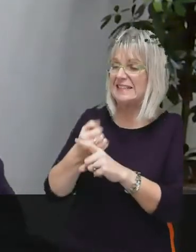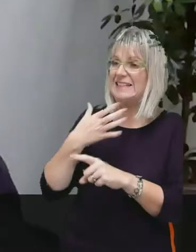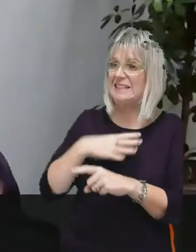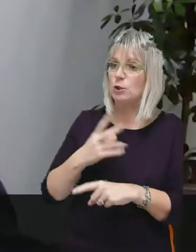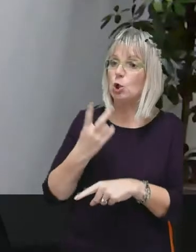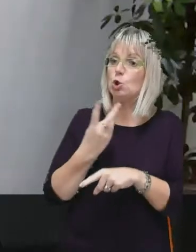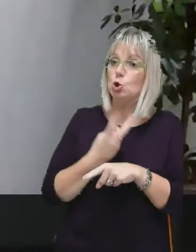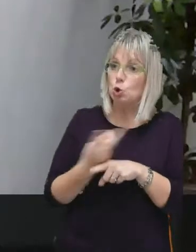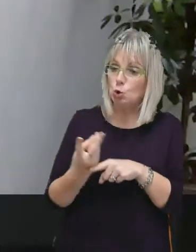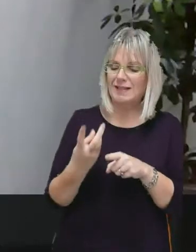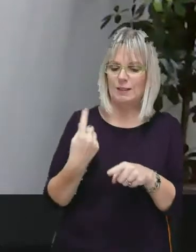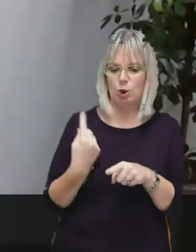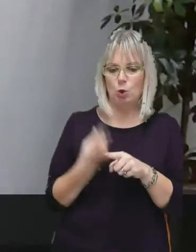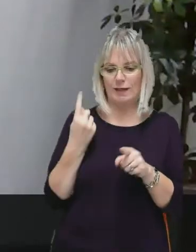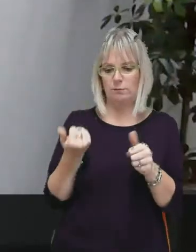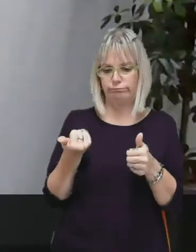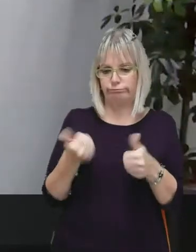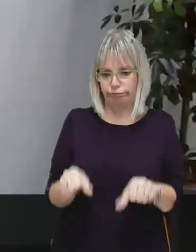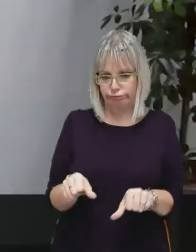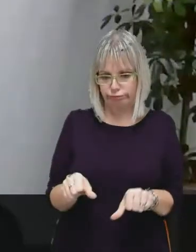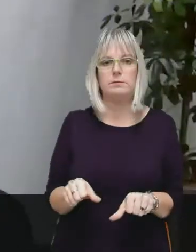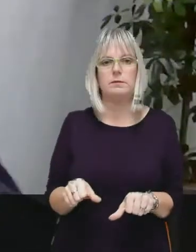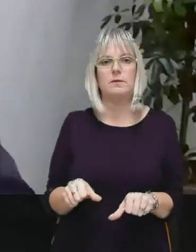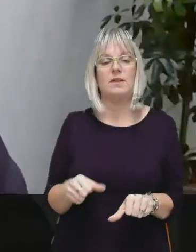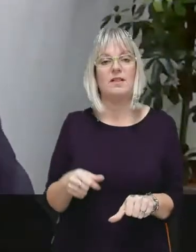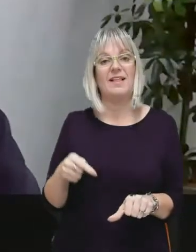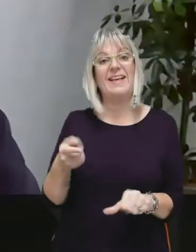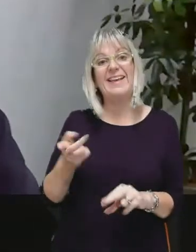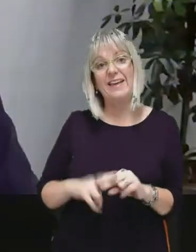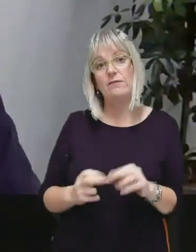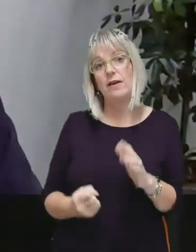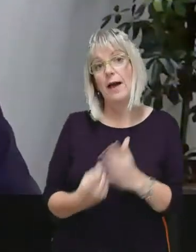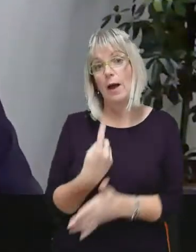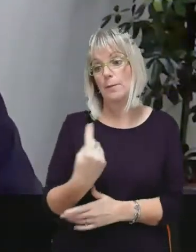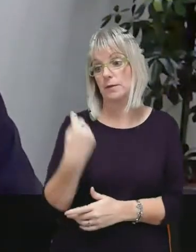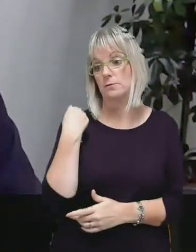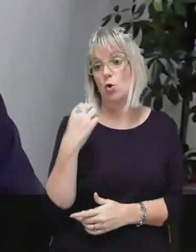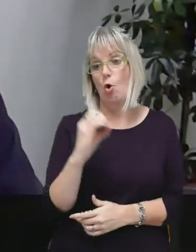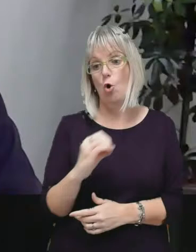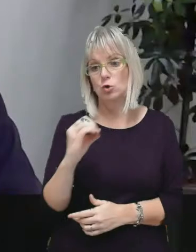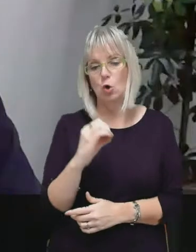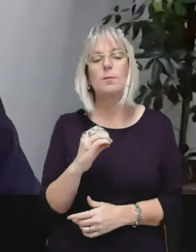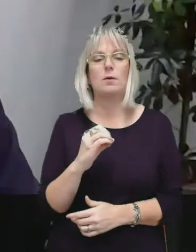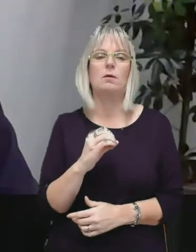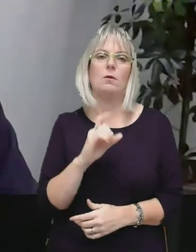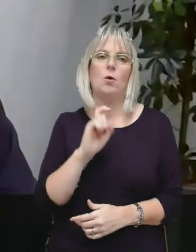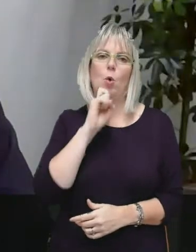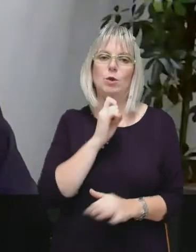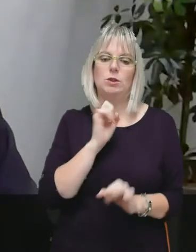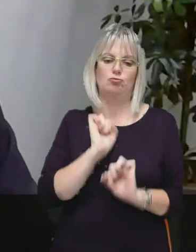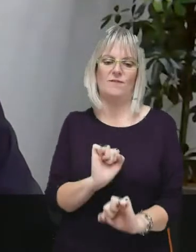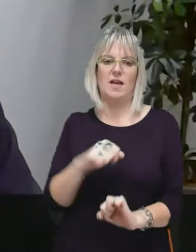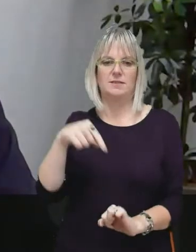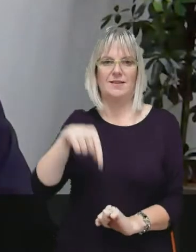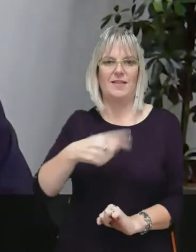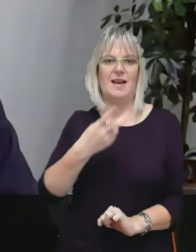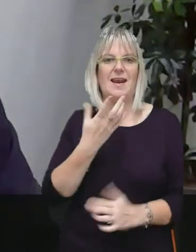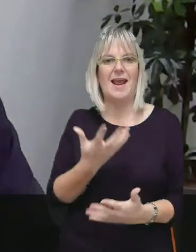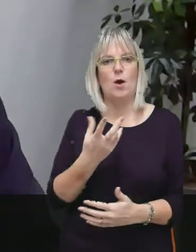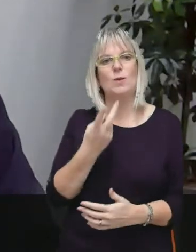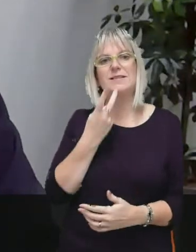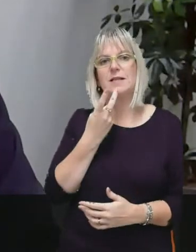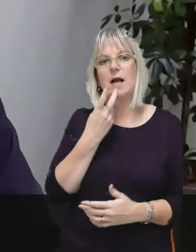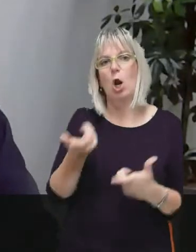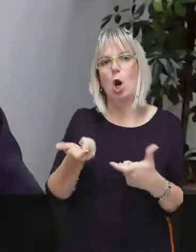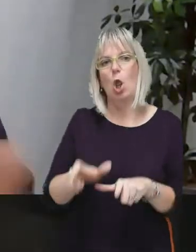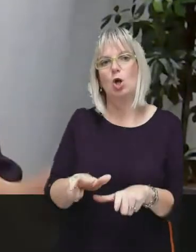have avoided the lockdown we're in now, and which would have helped businesses in the retail sector and the hospitality sector, which you really